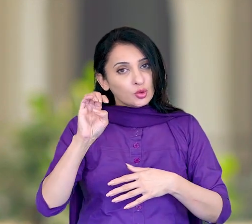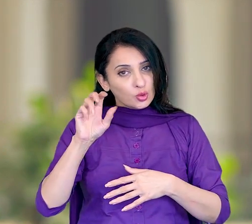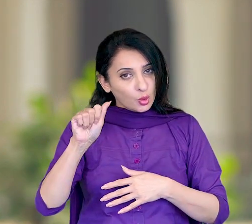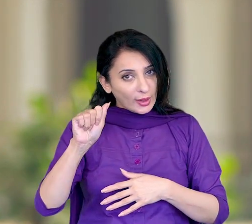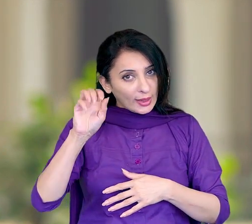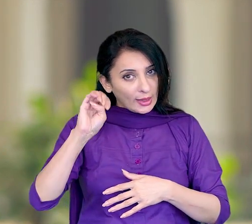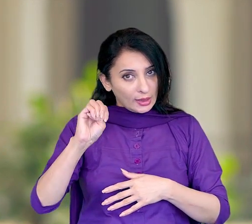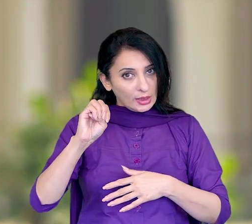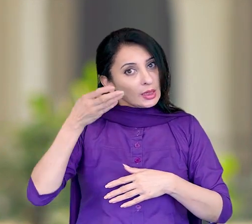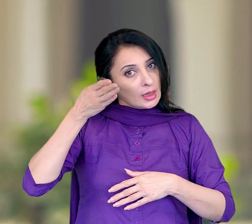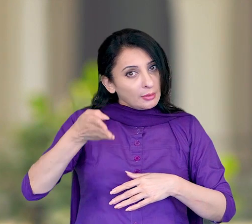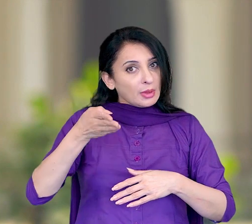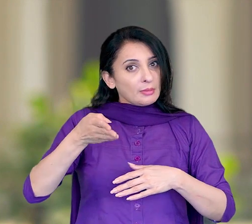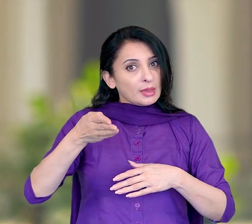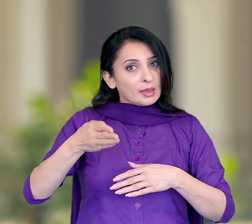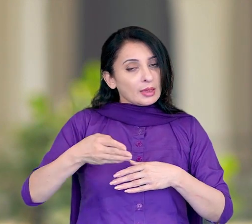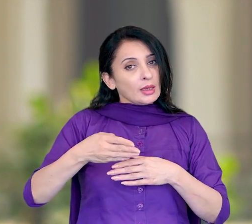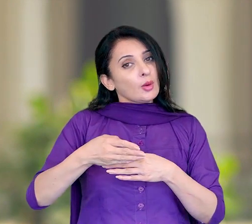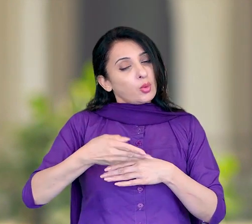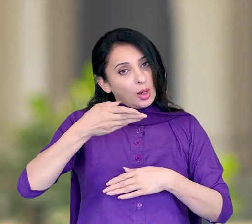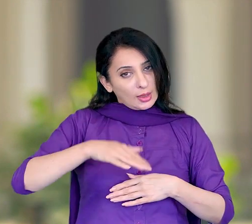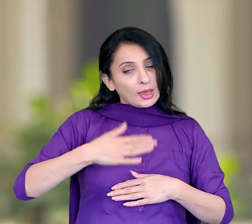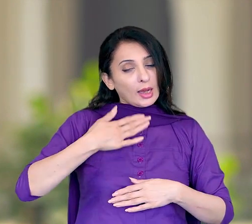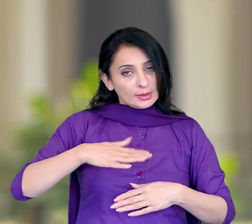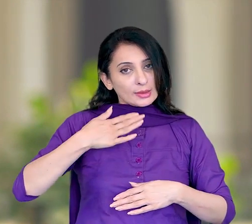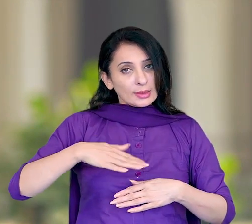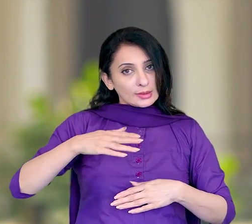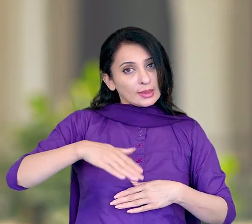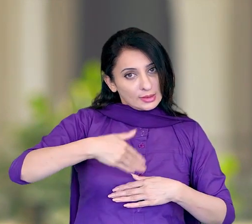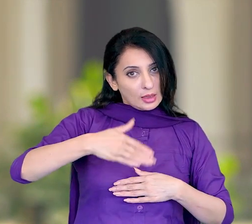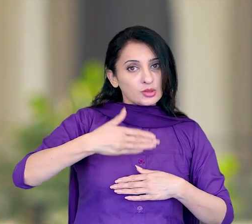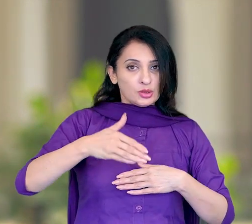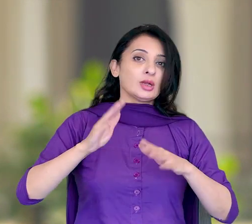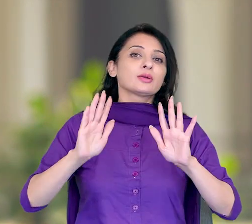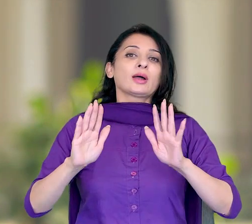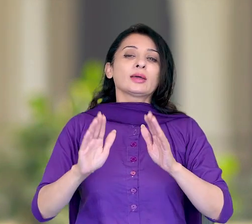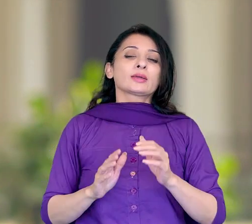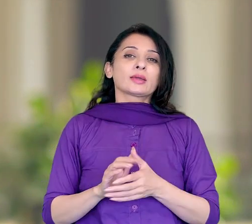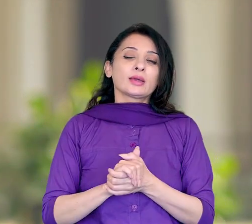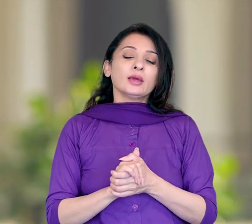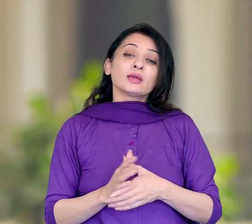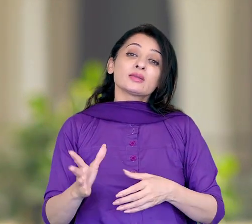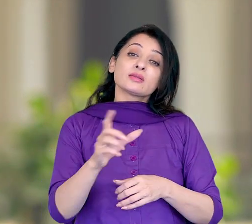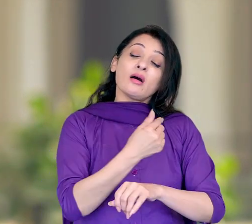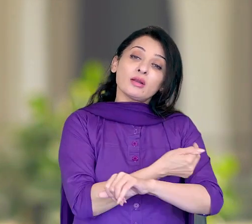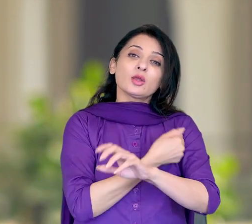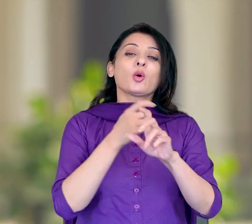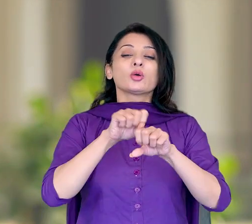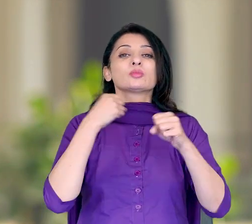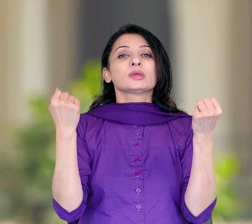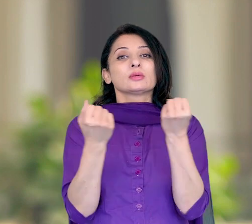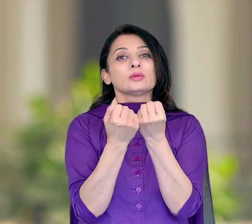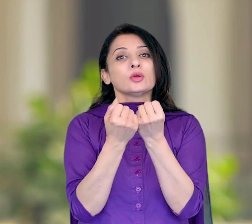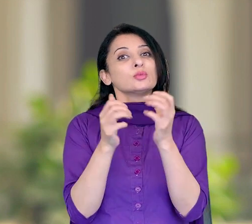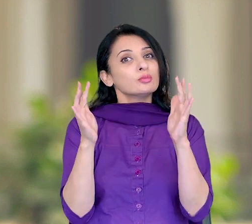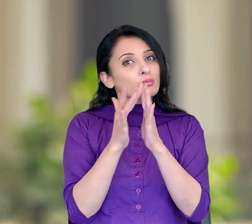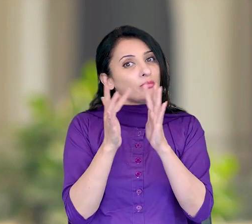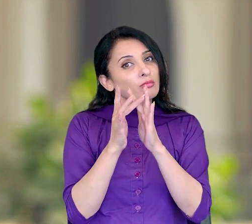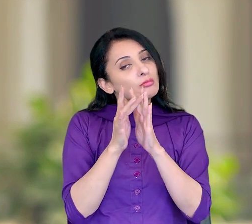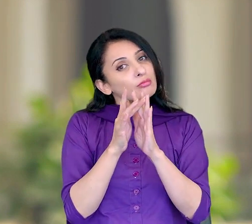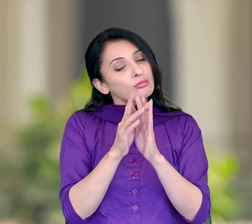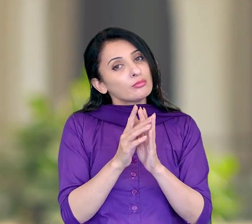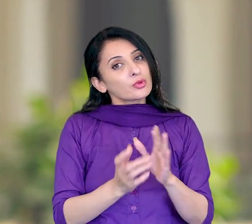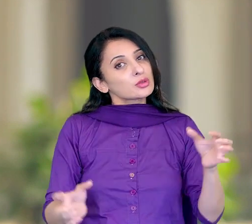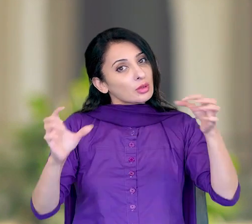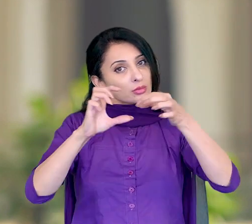big clinic and hospital is transferred digitally, connected to the insurances. Kingdom of Saudi Arabia,